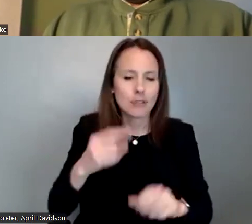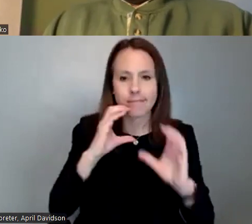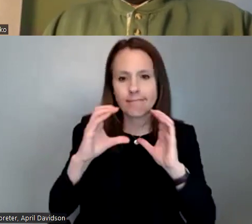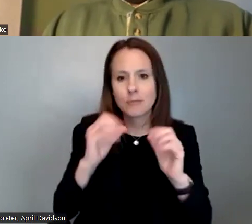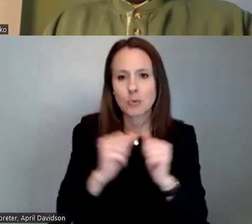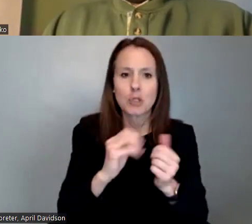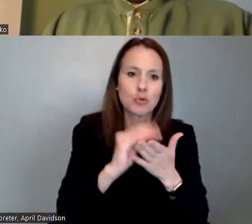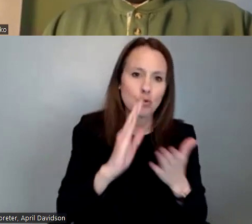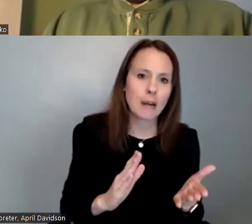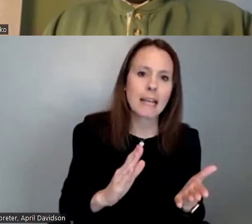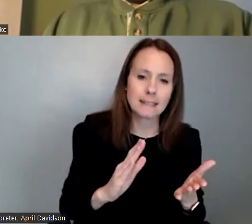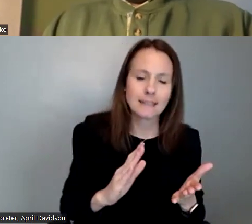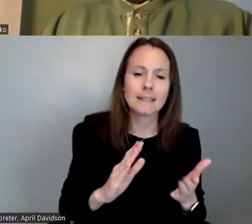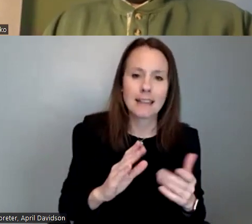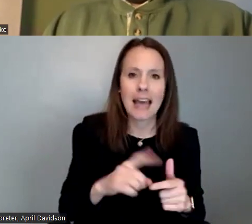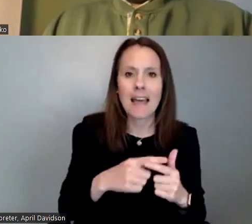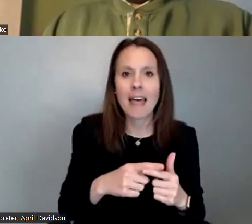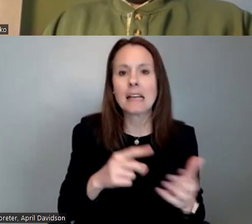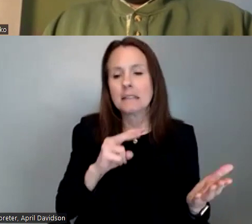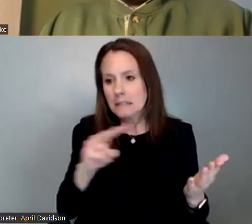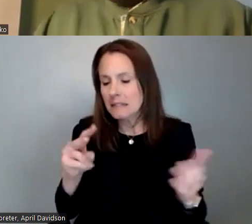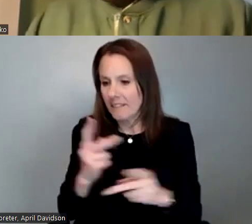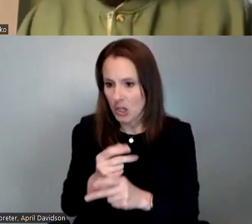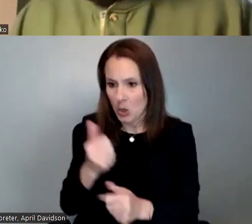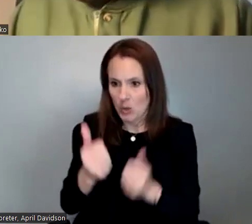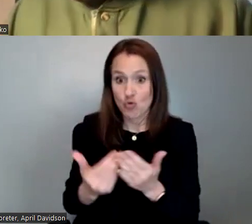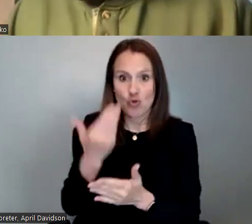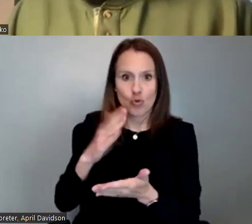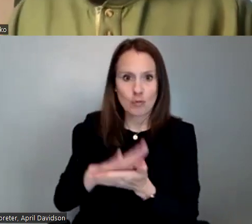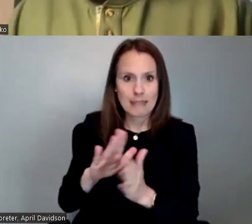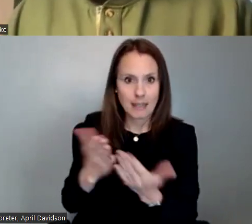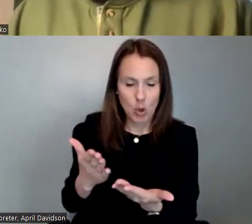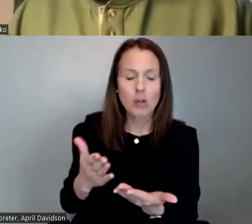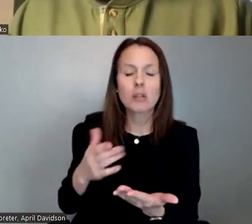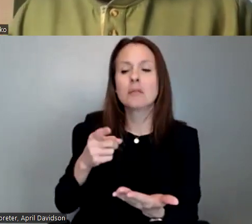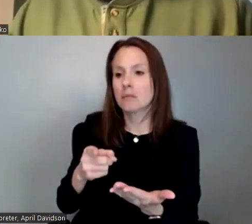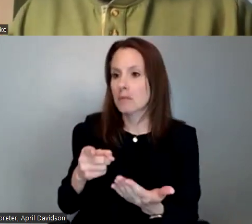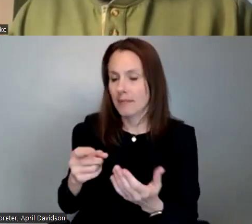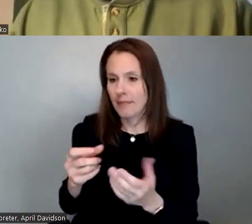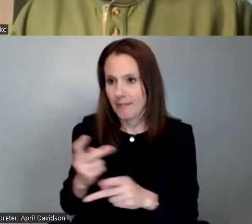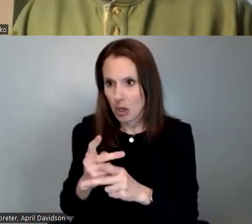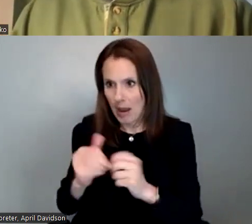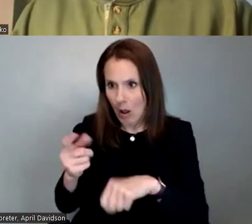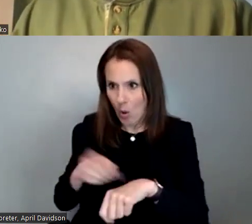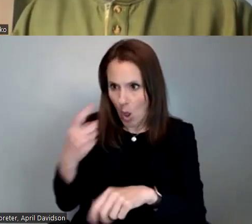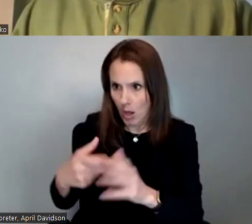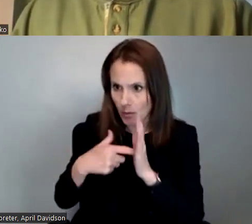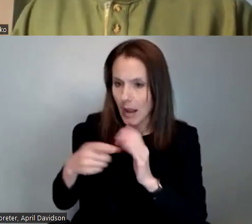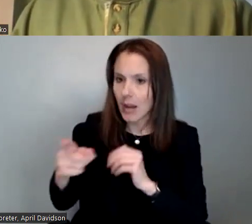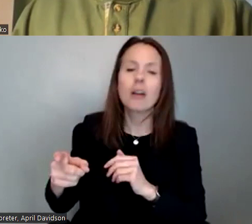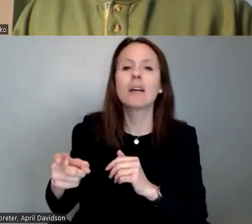to then go back and see what textbook they need, the timing of that, and at least get them the first chapter or